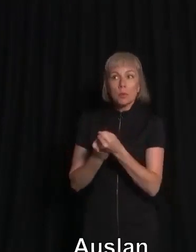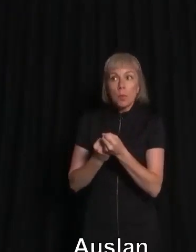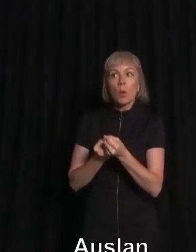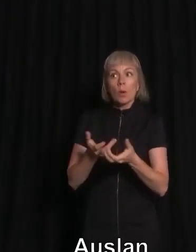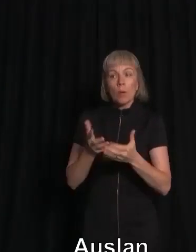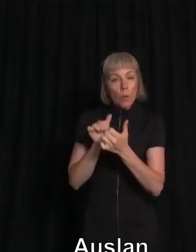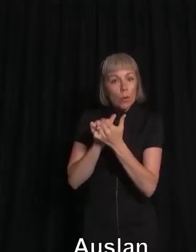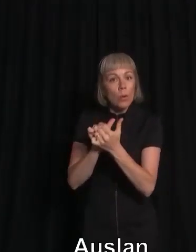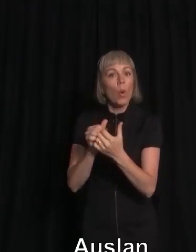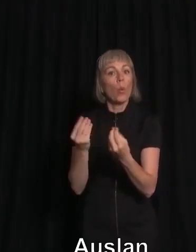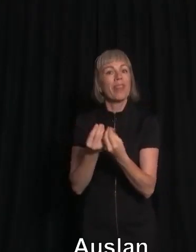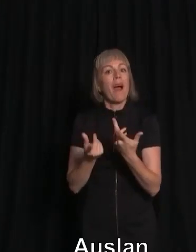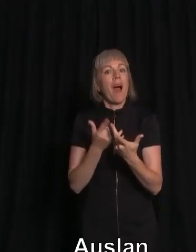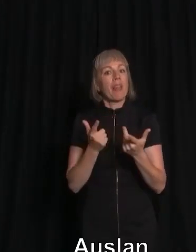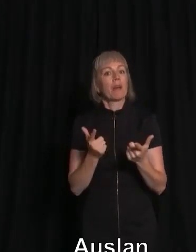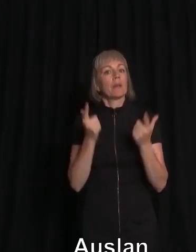happen.